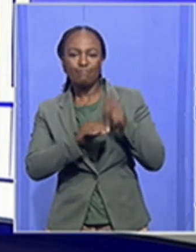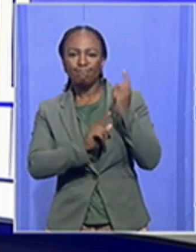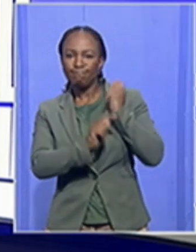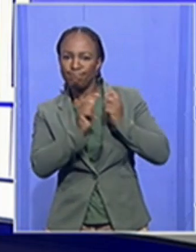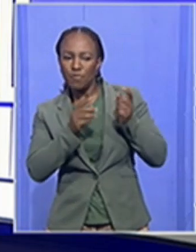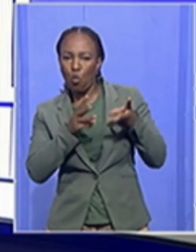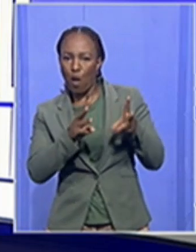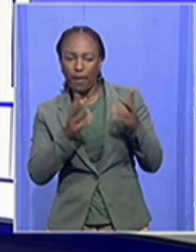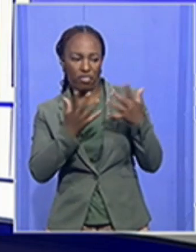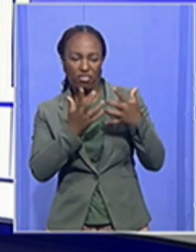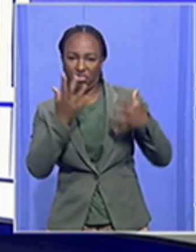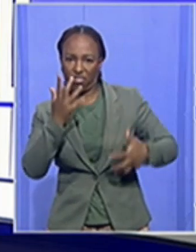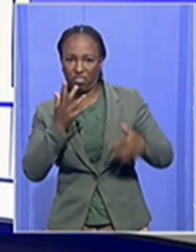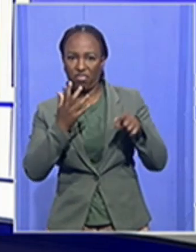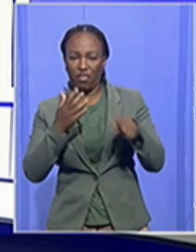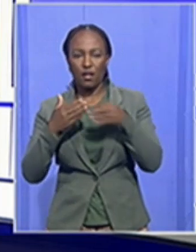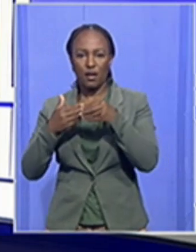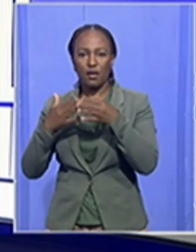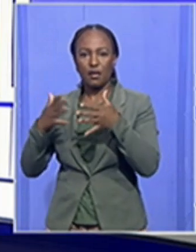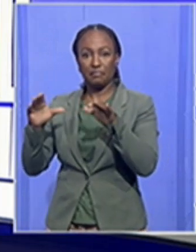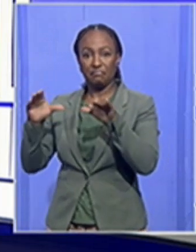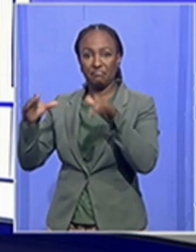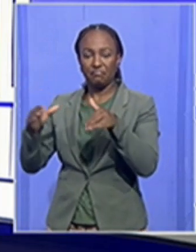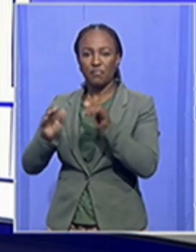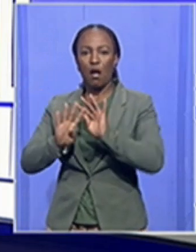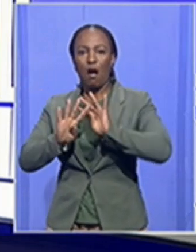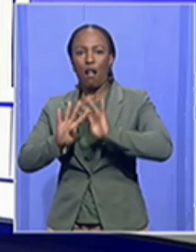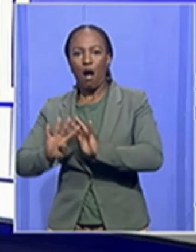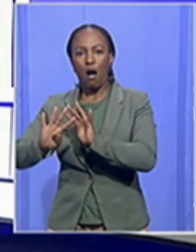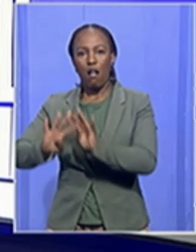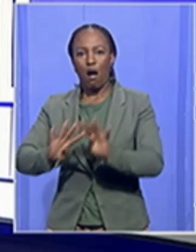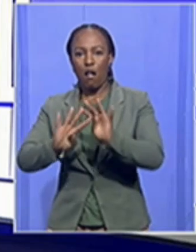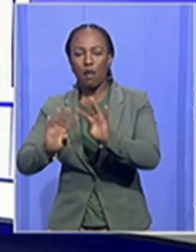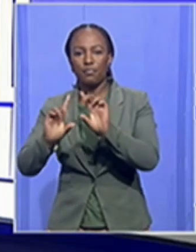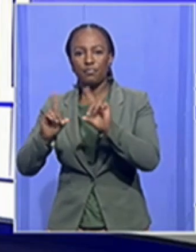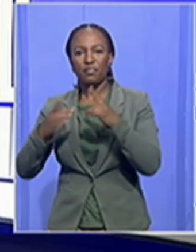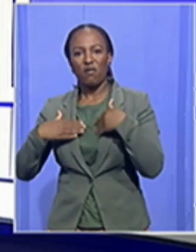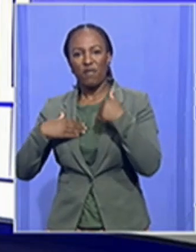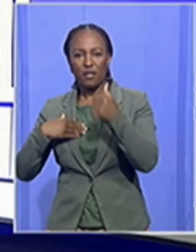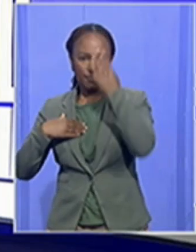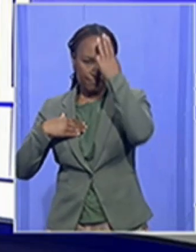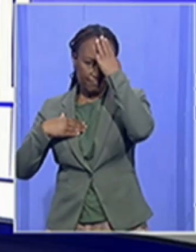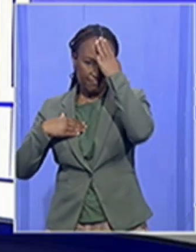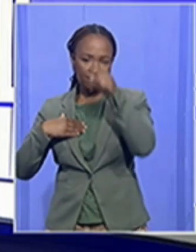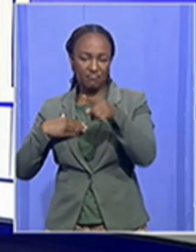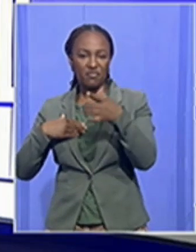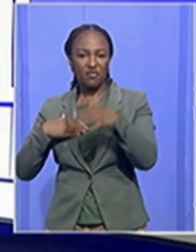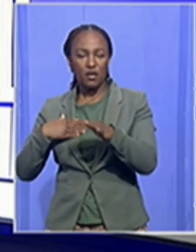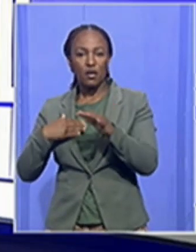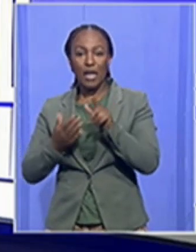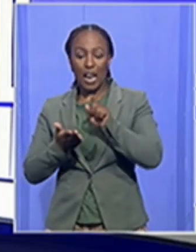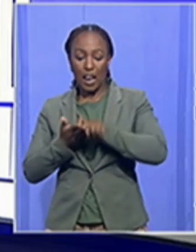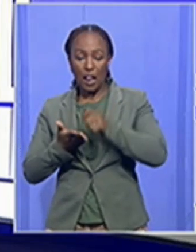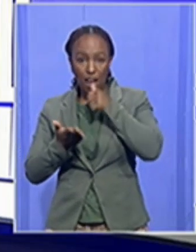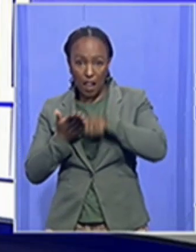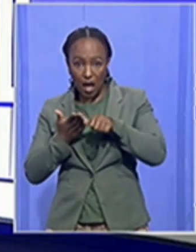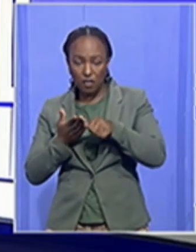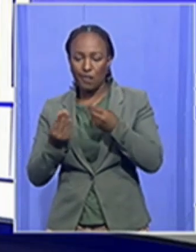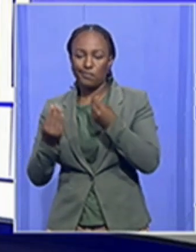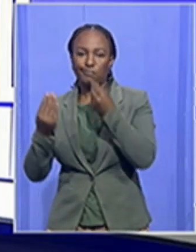bongaka. Baetapele bao ba hlwele ba gwantetše ka kgorong ya maphelo ya province ka Mahikeng le go fana ka lengwalo la bona laola dinyakwa